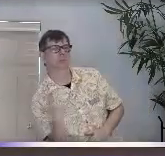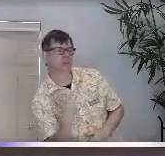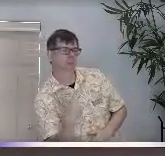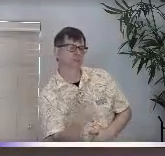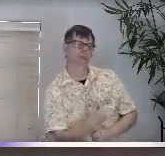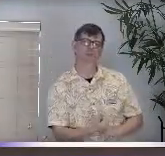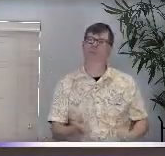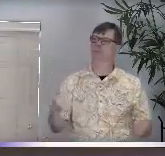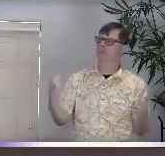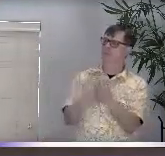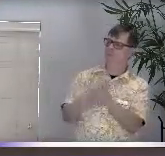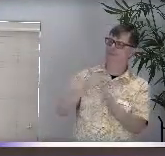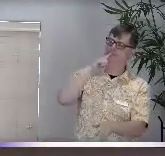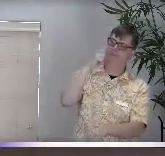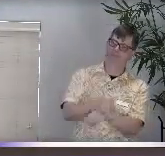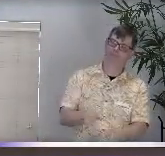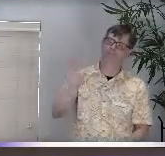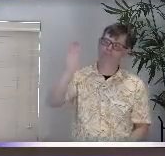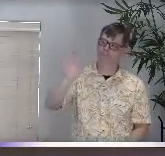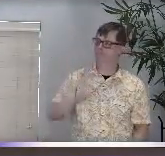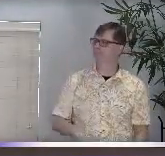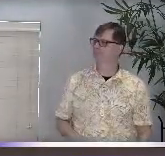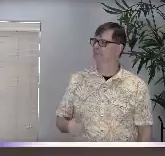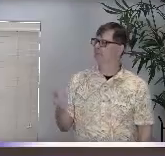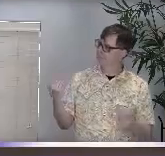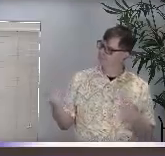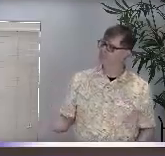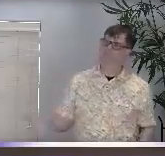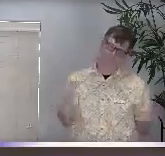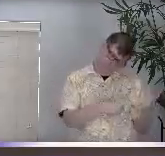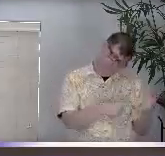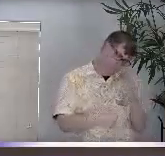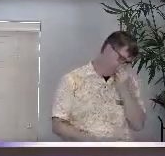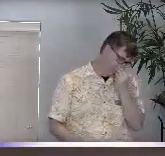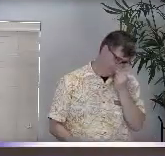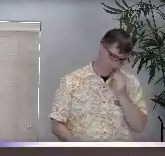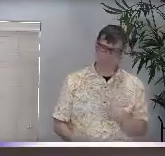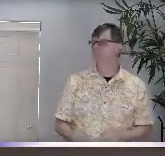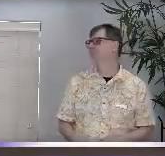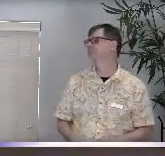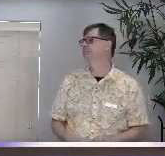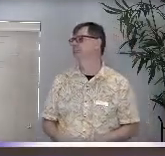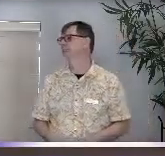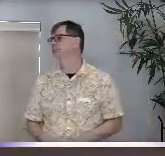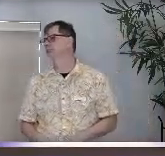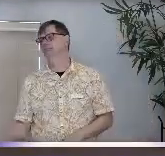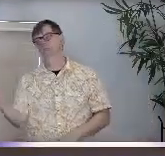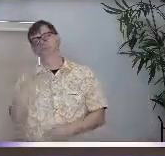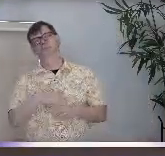then we beat ourselves up for even being that because we want to be this. And so we're in this